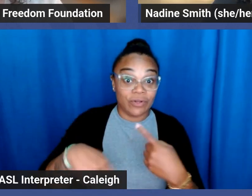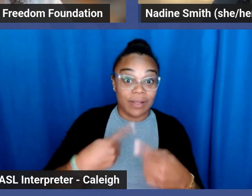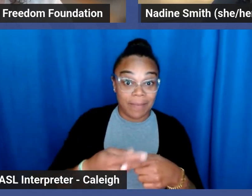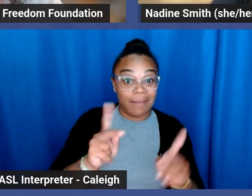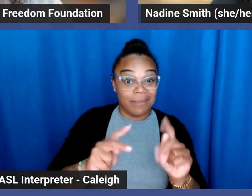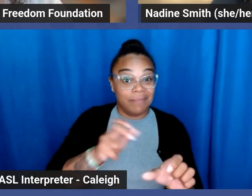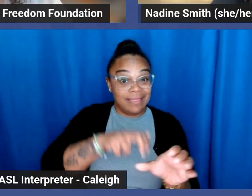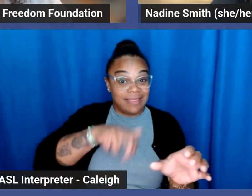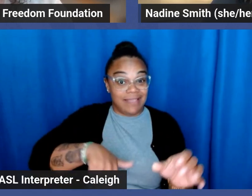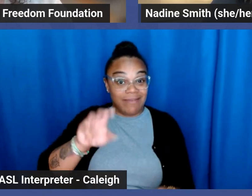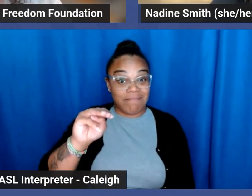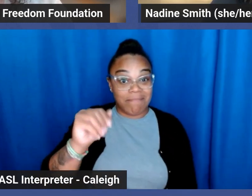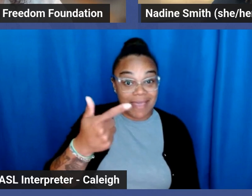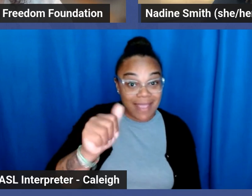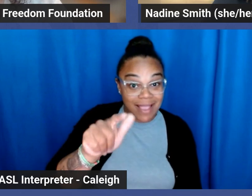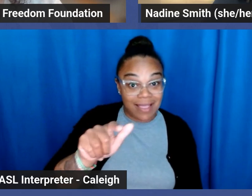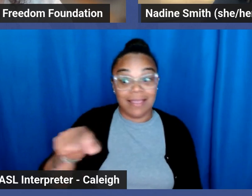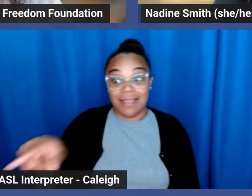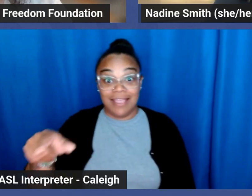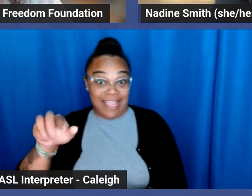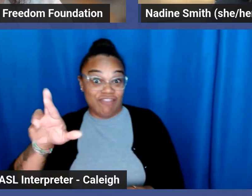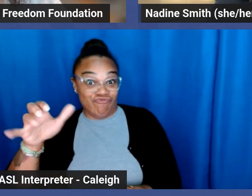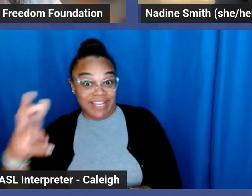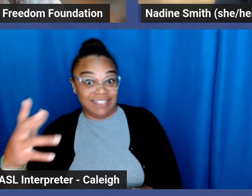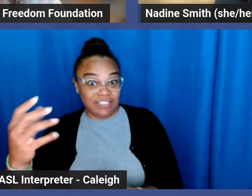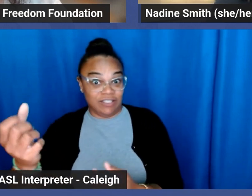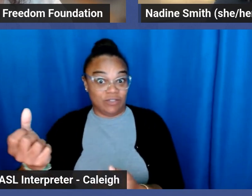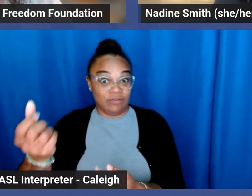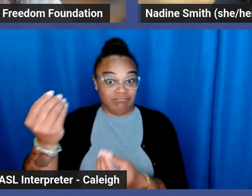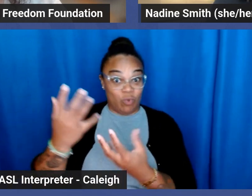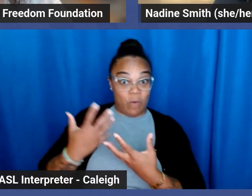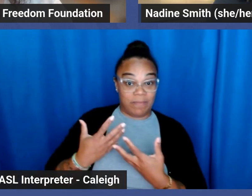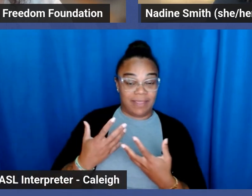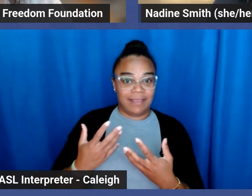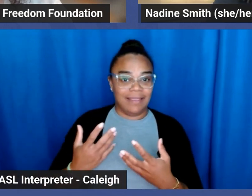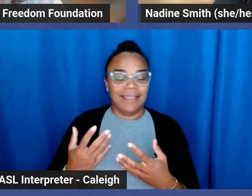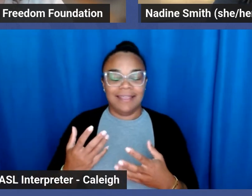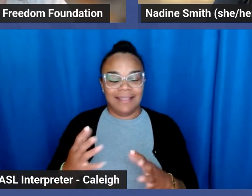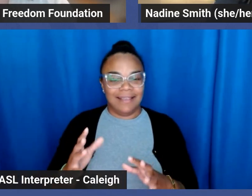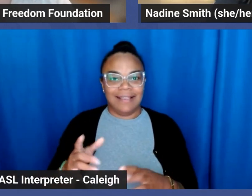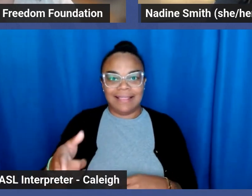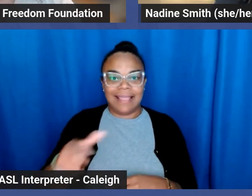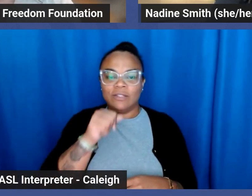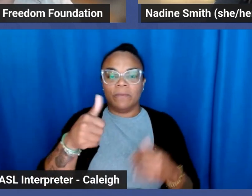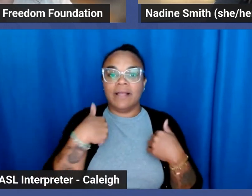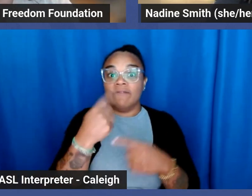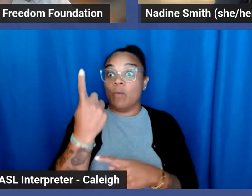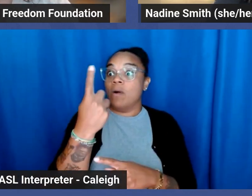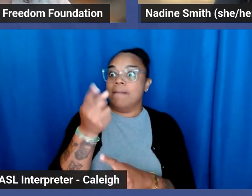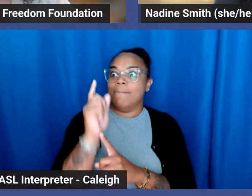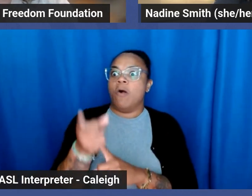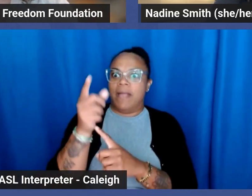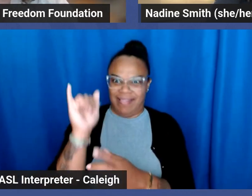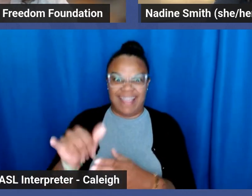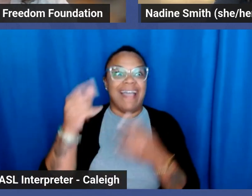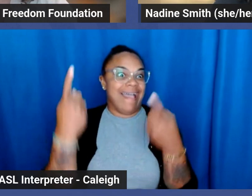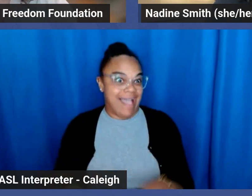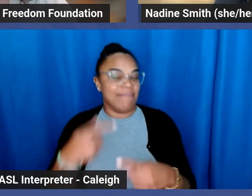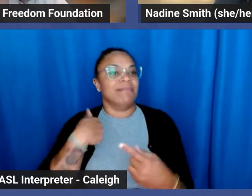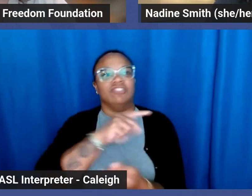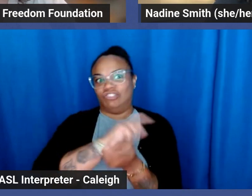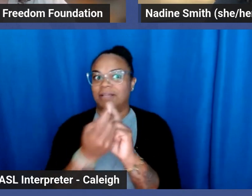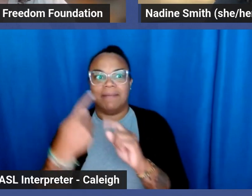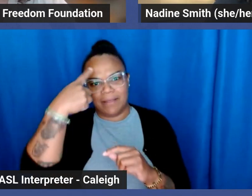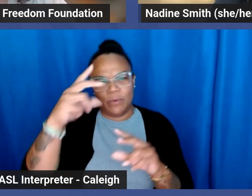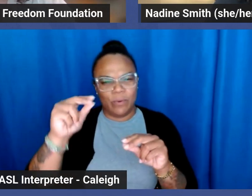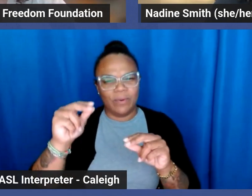me, it's not a single moment, it's a cumulative series of things. That line